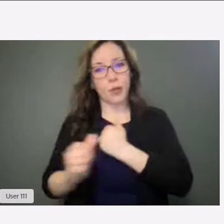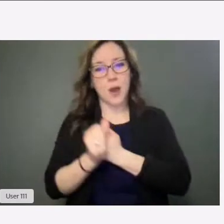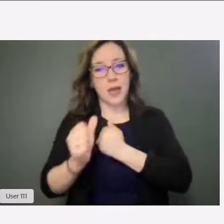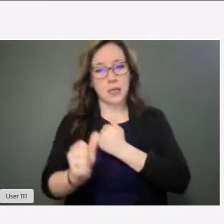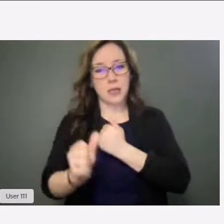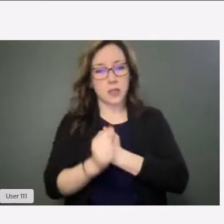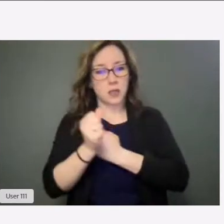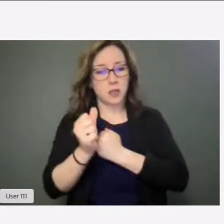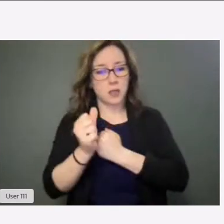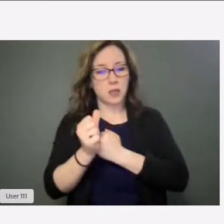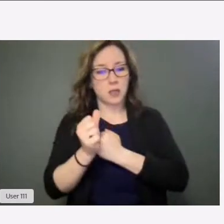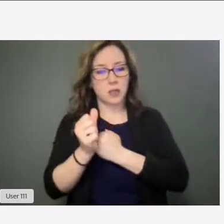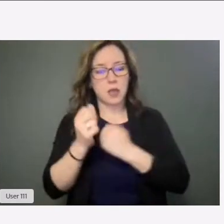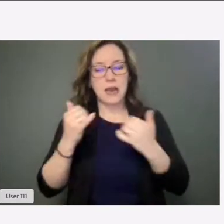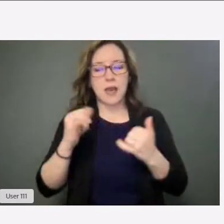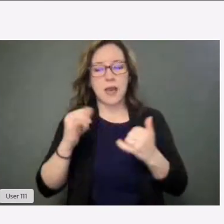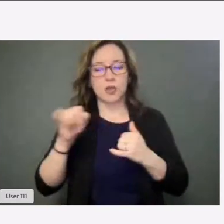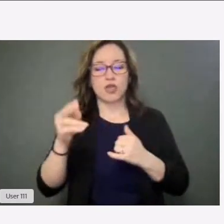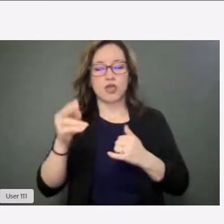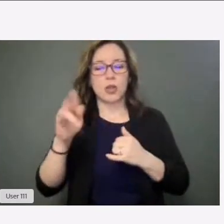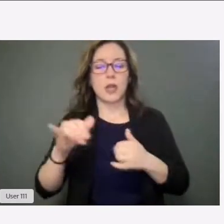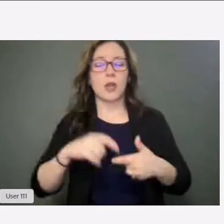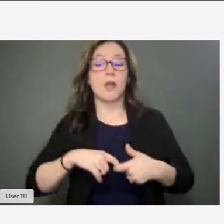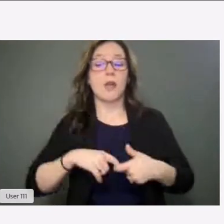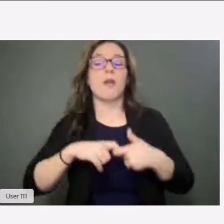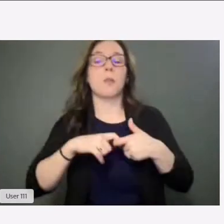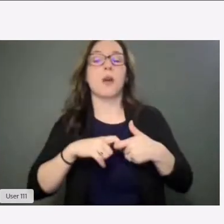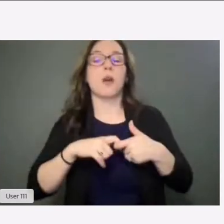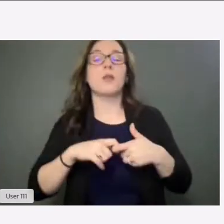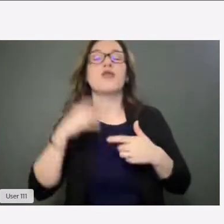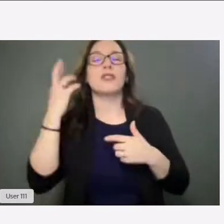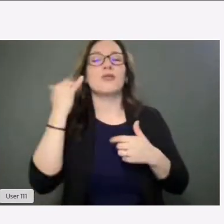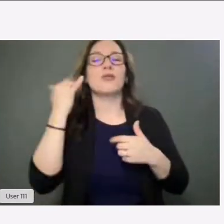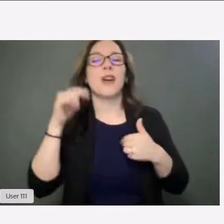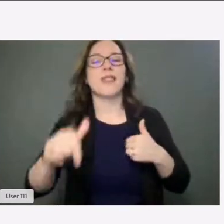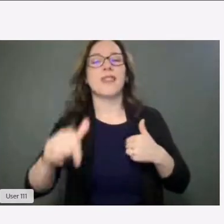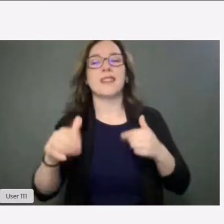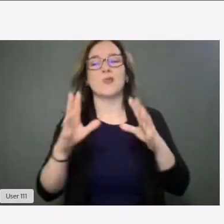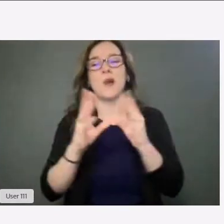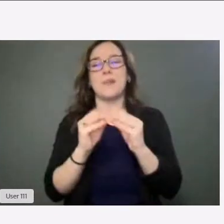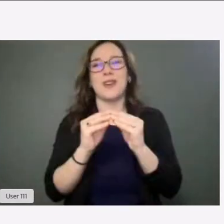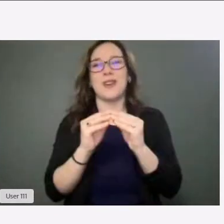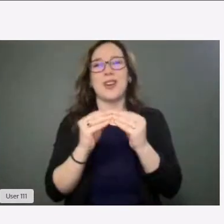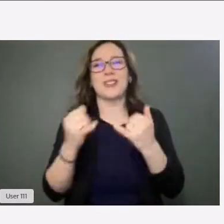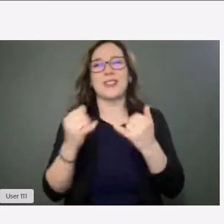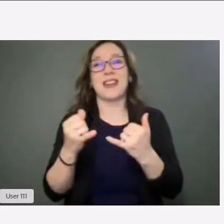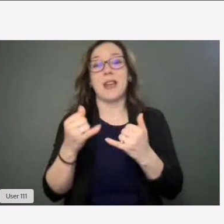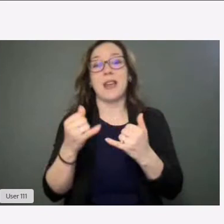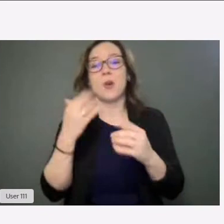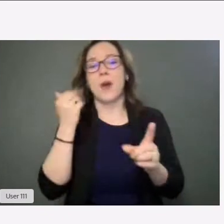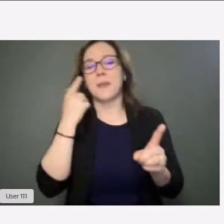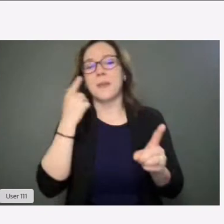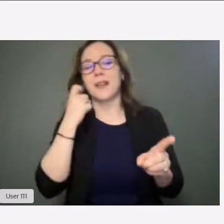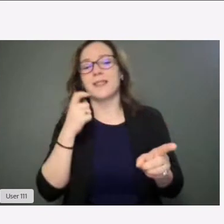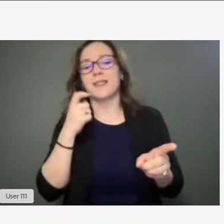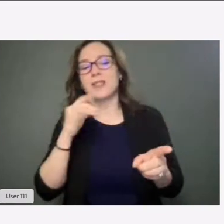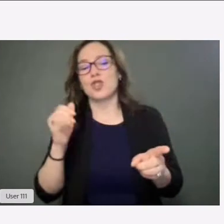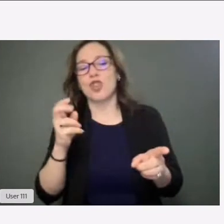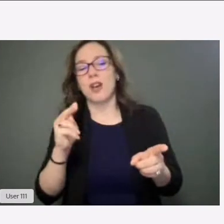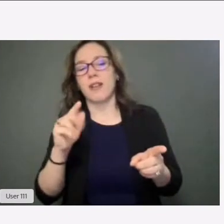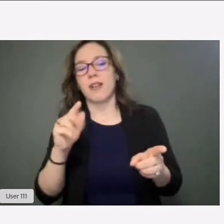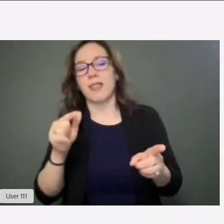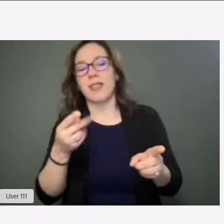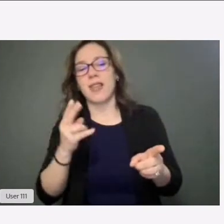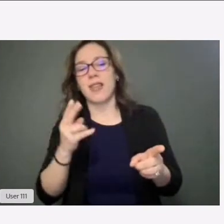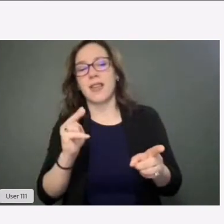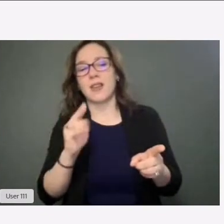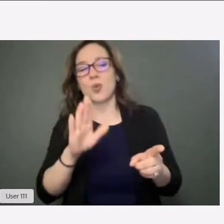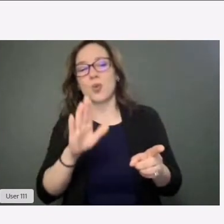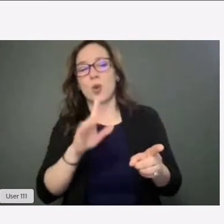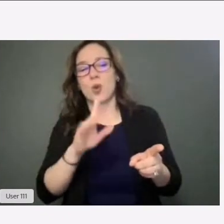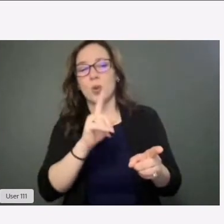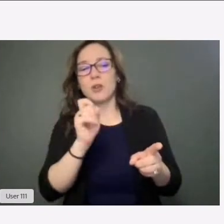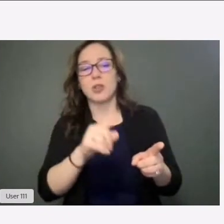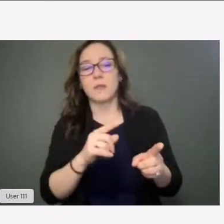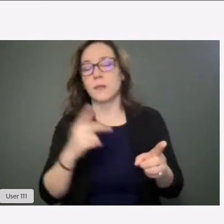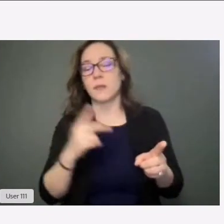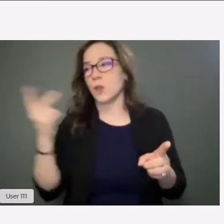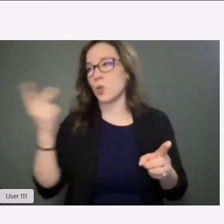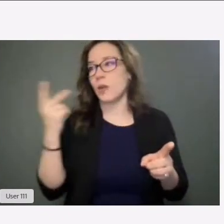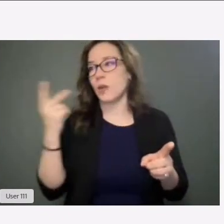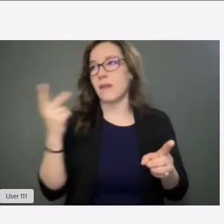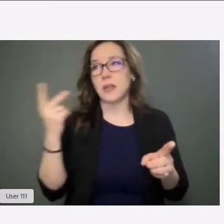I think we're getting, Ginny, this is one of the reasons we wanted to have this webinar. Actually, John, was questions from you. And Ginny, I want to make sure that you and I are speaking with one